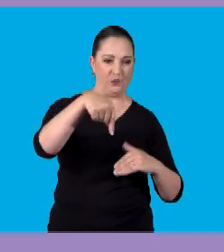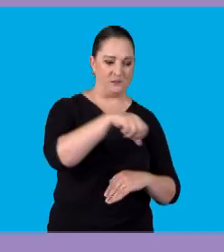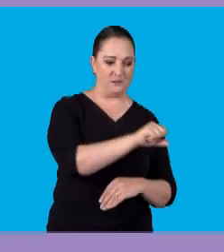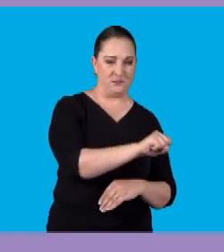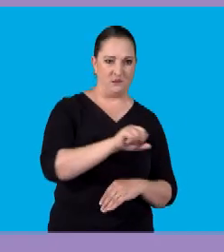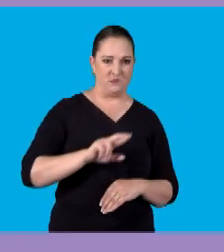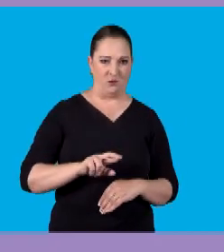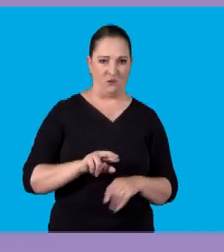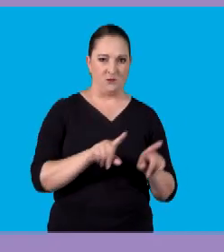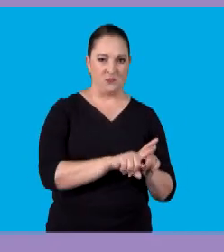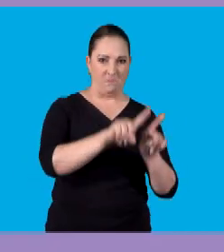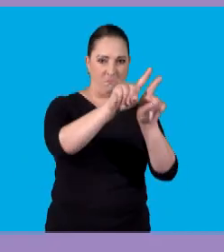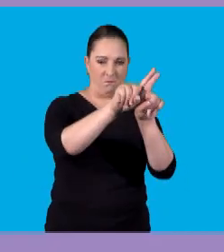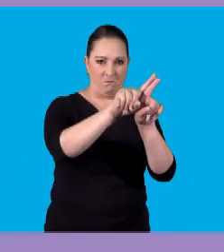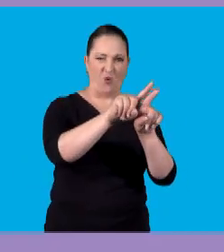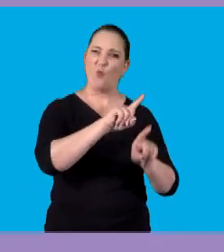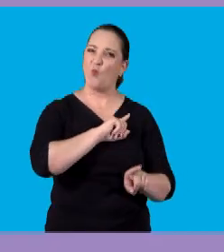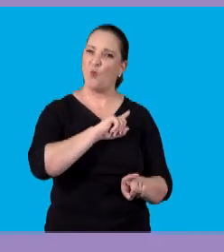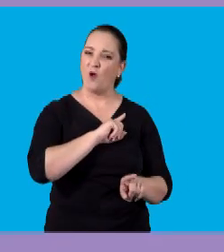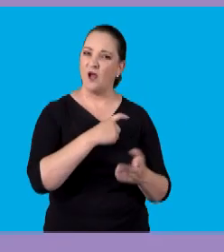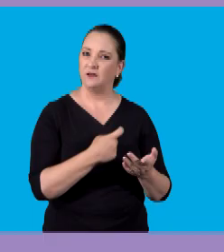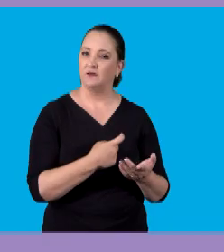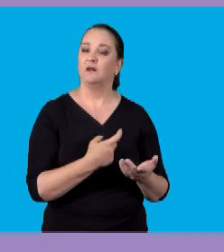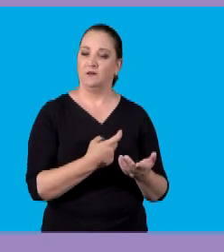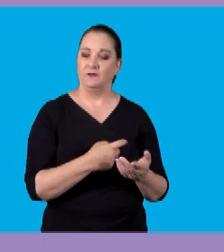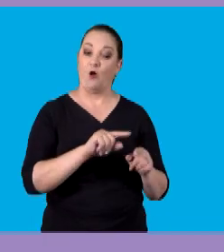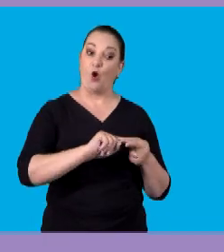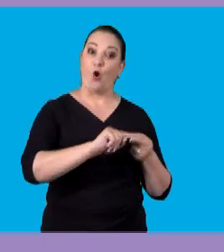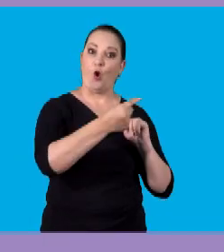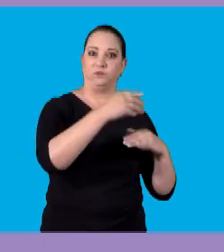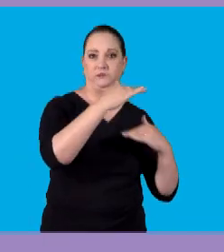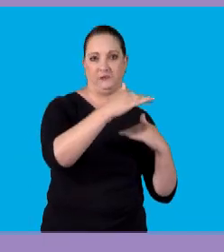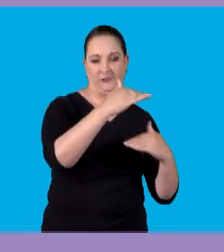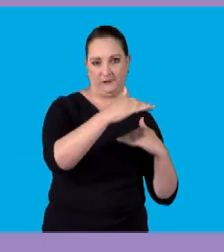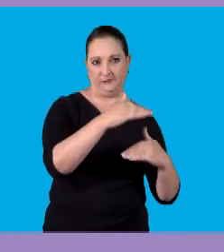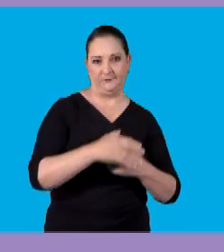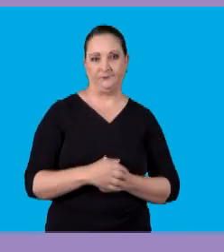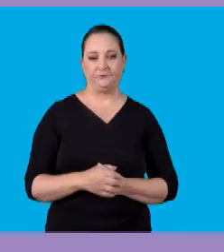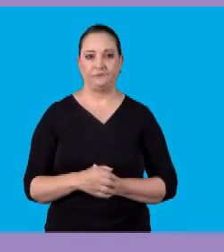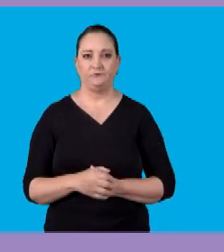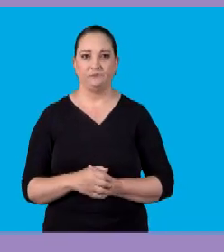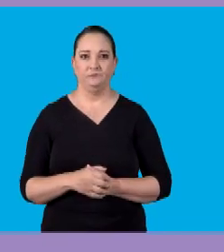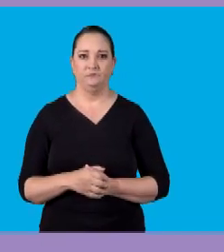equals to SR. And our reason for that is because they are the opposite sides